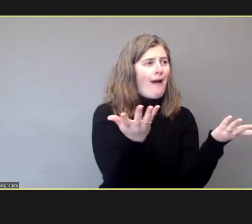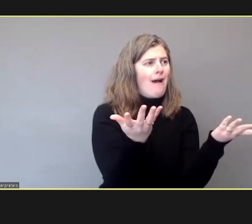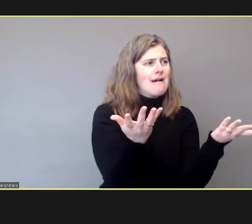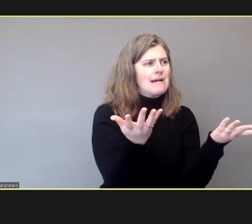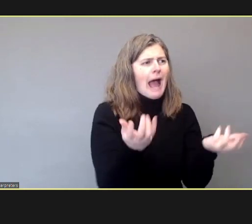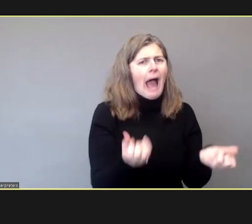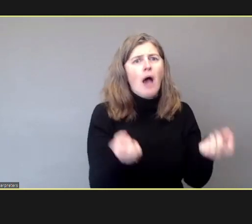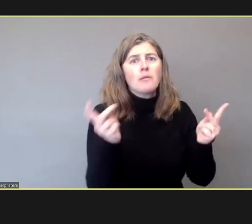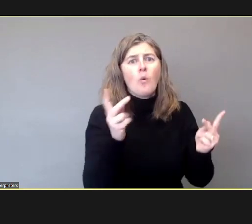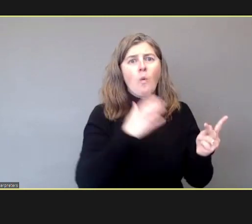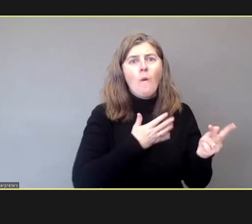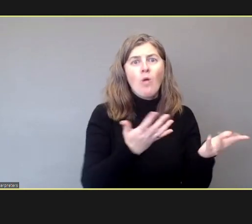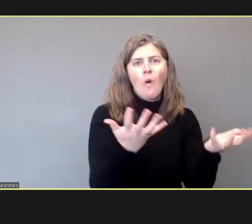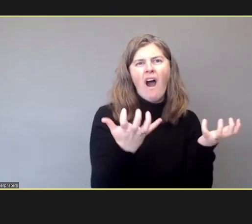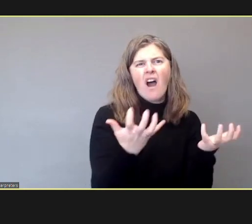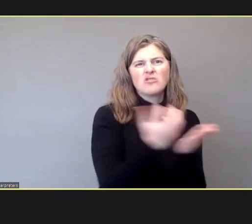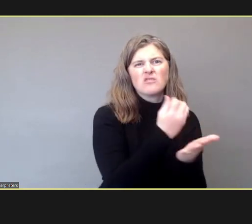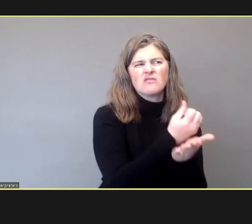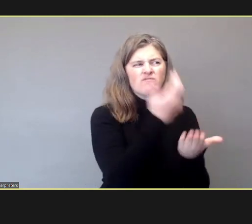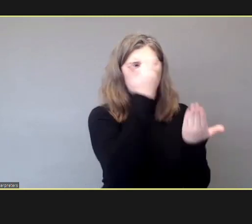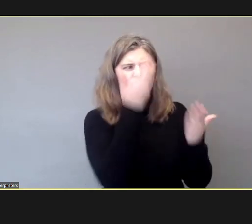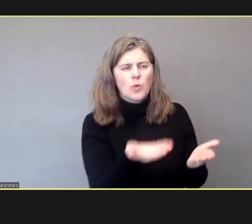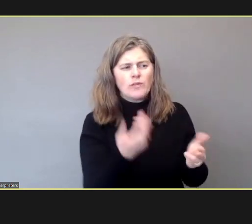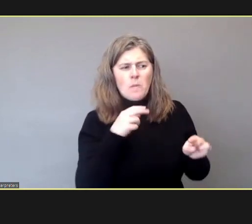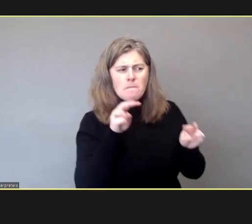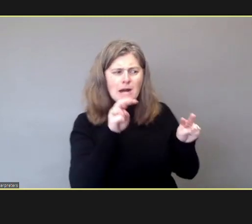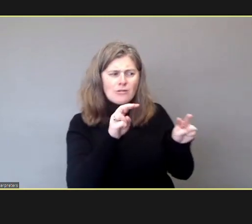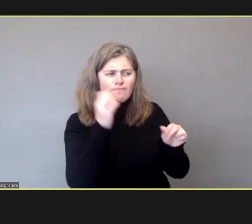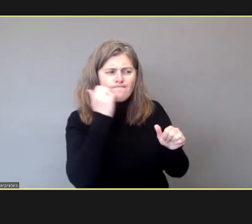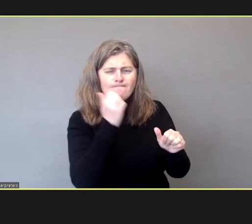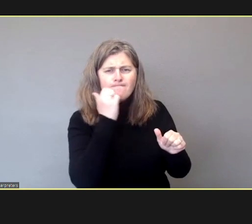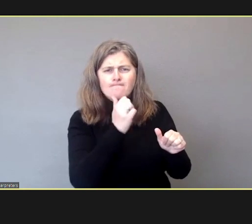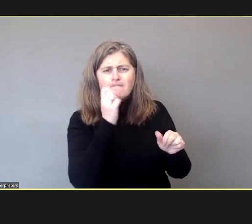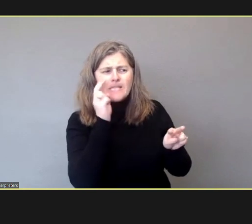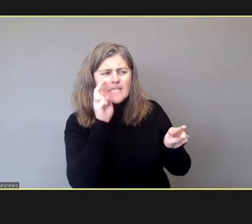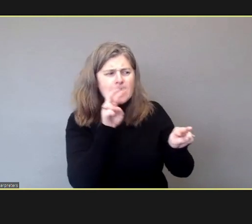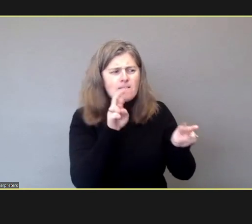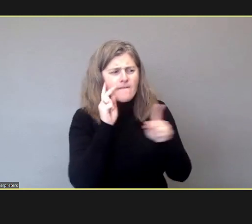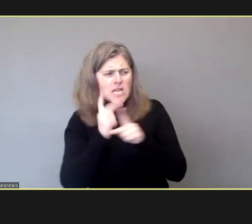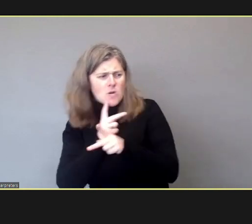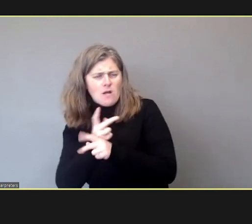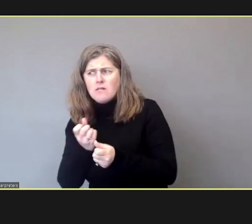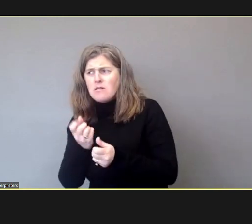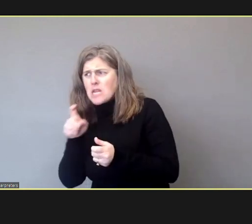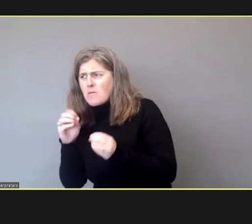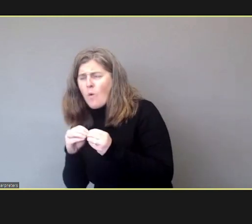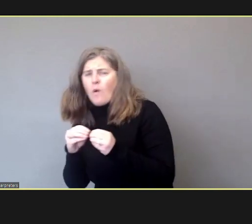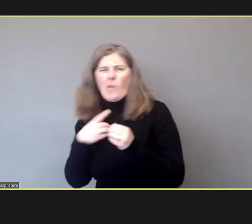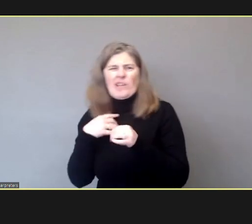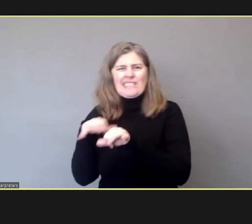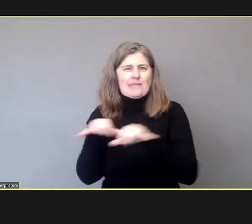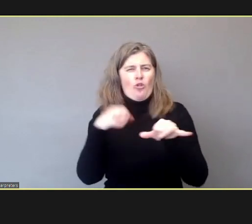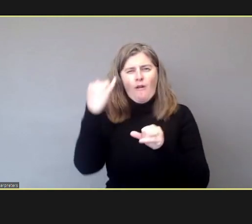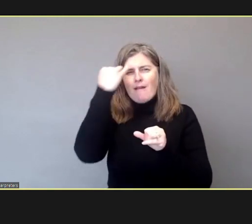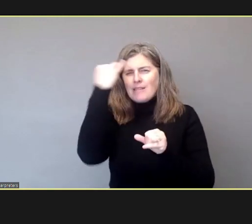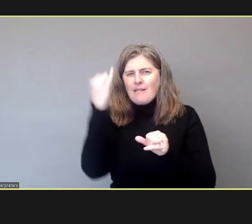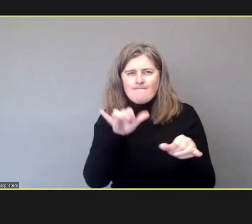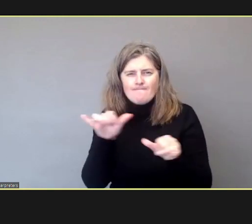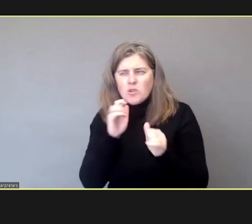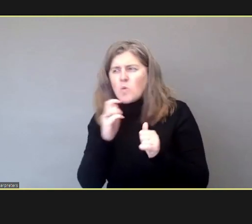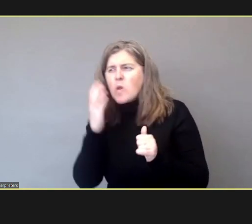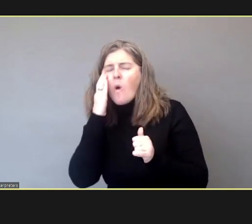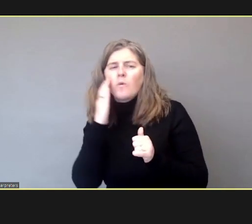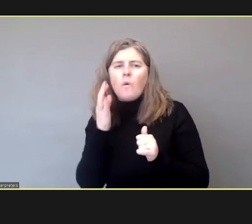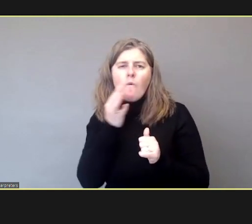for the product is going to be. So you have to monitor daily sales in order to figure it out. And we're doing something very similar here. So we'll know. I